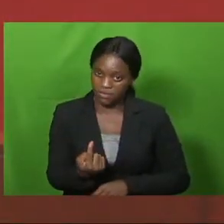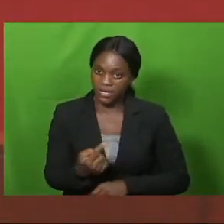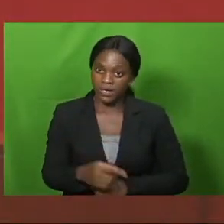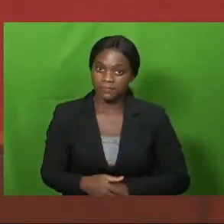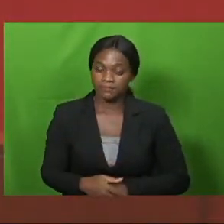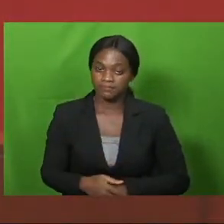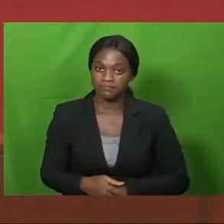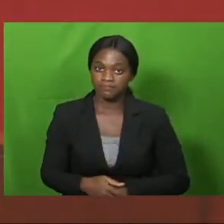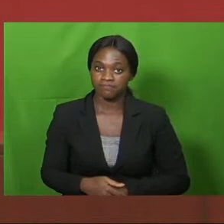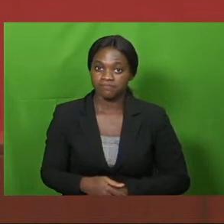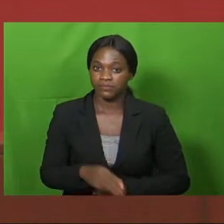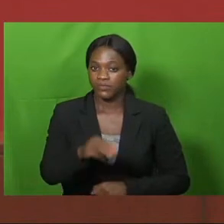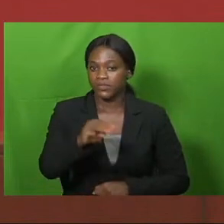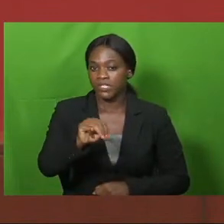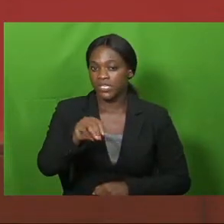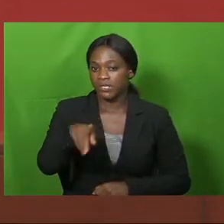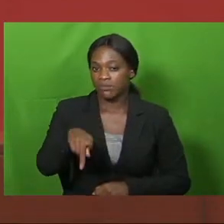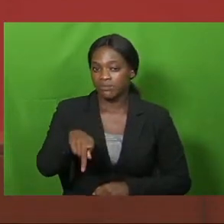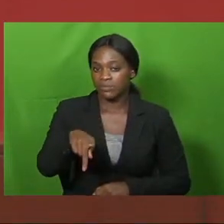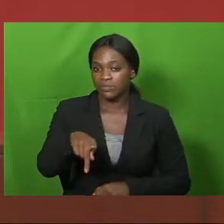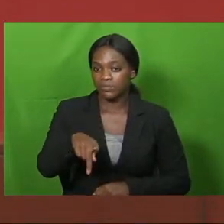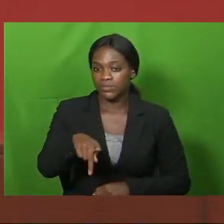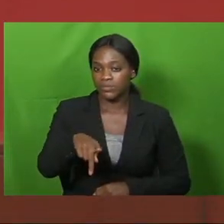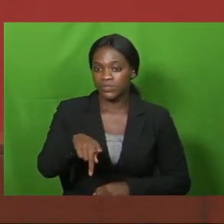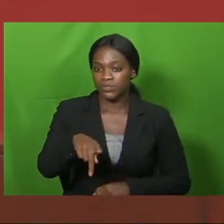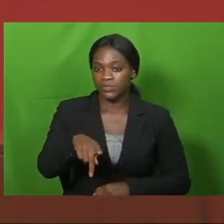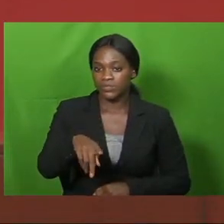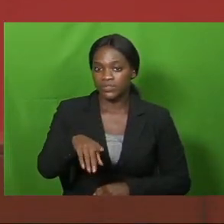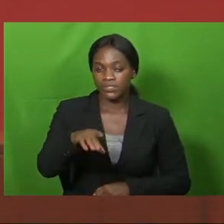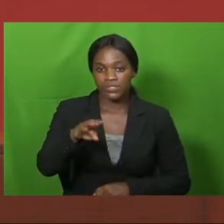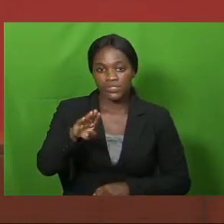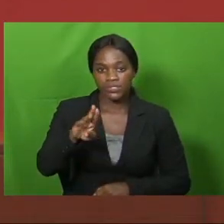honorable member for, is it Puza